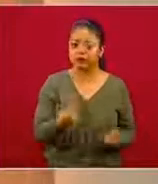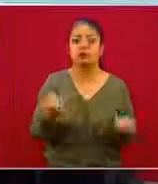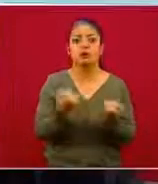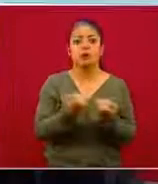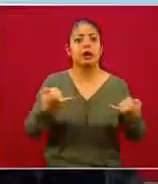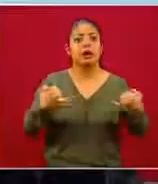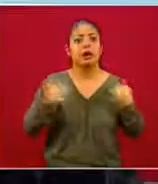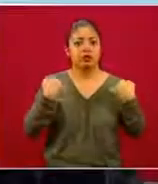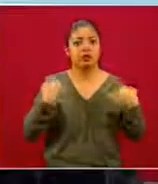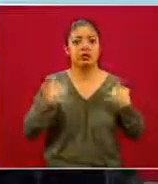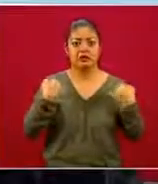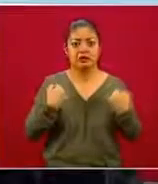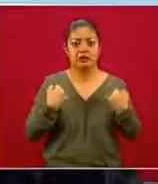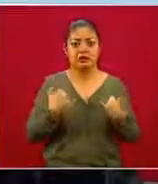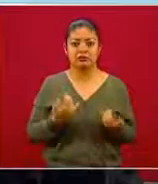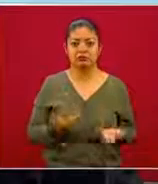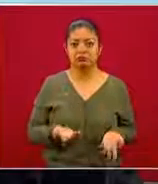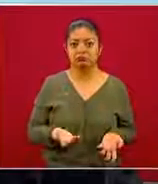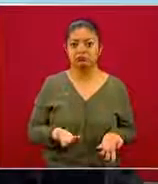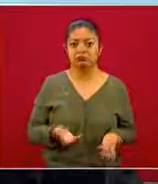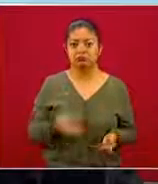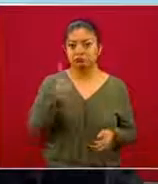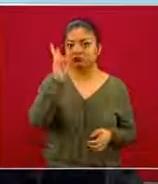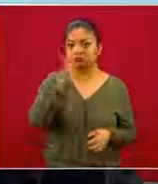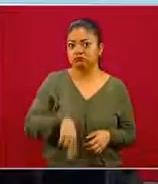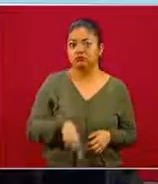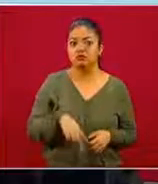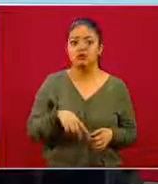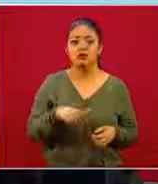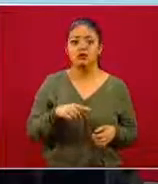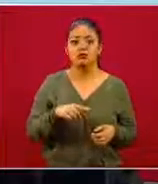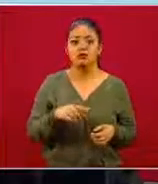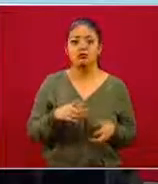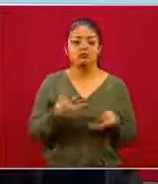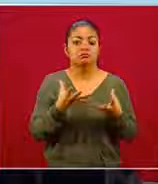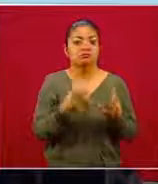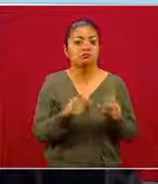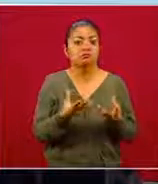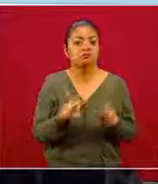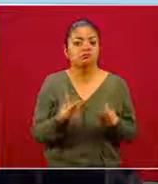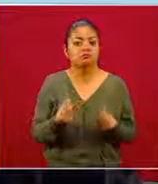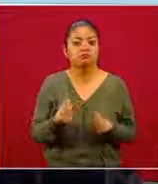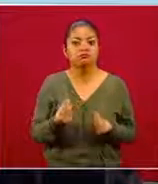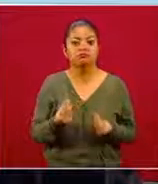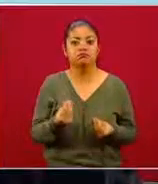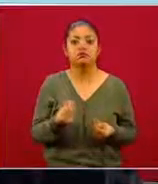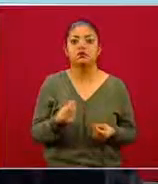are number one in childhood obesity, unfortunately.